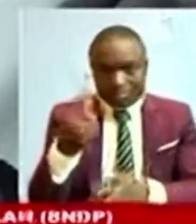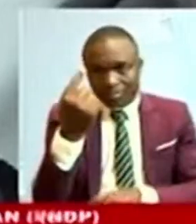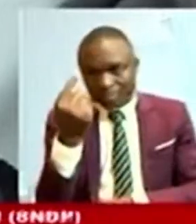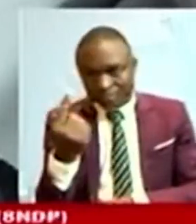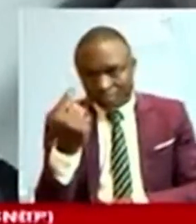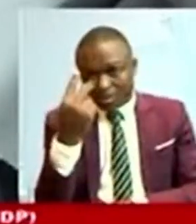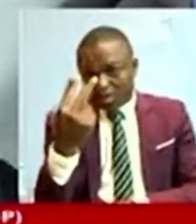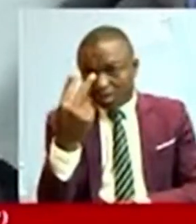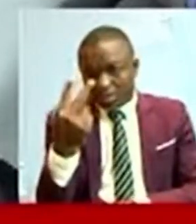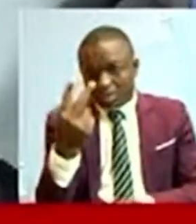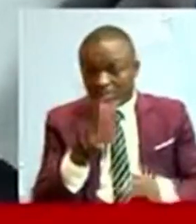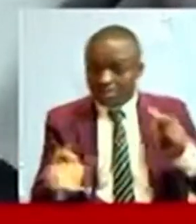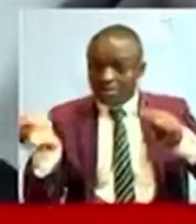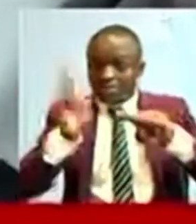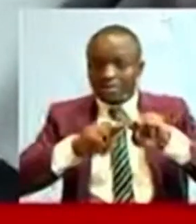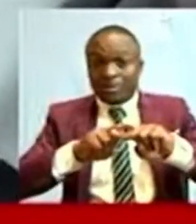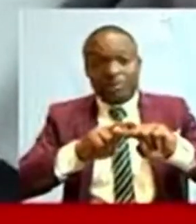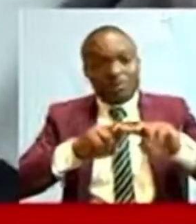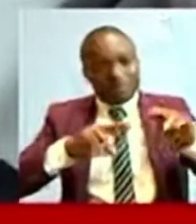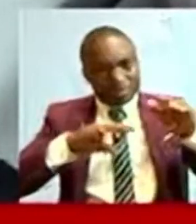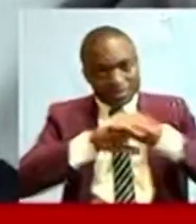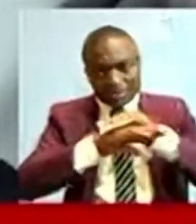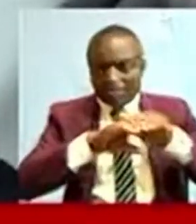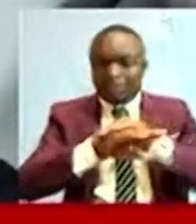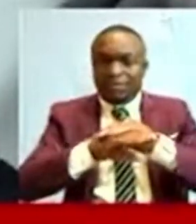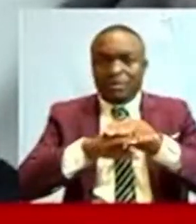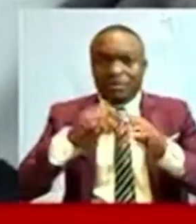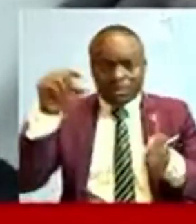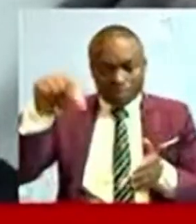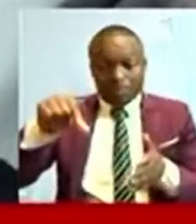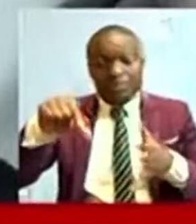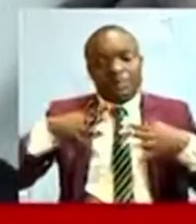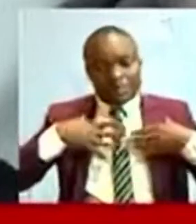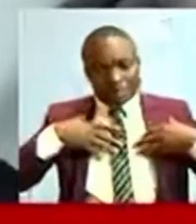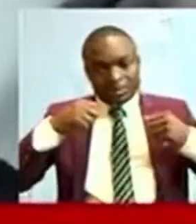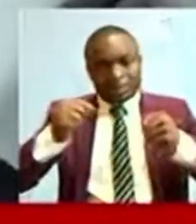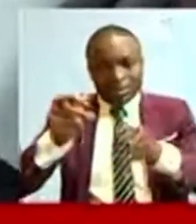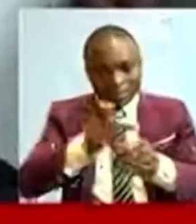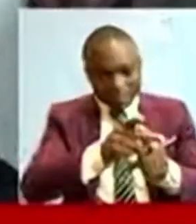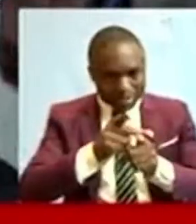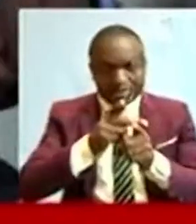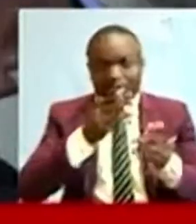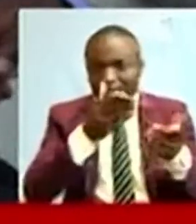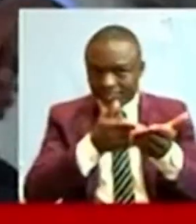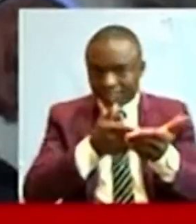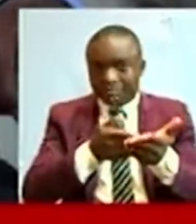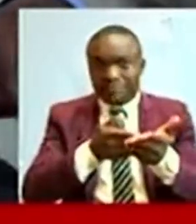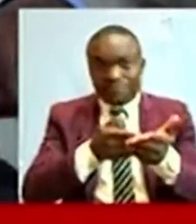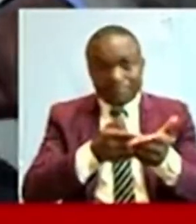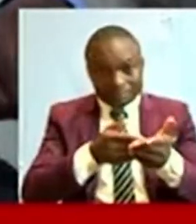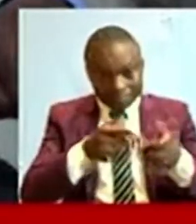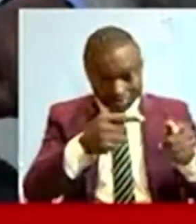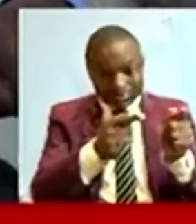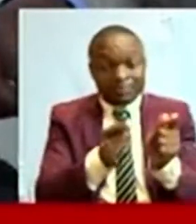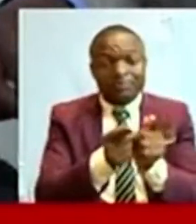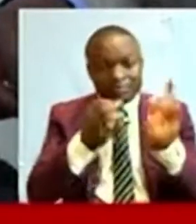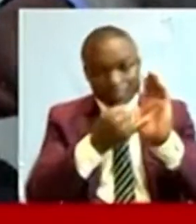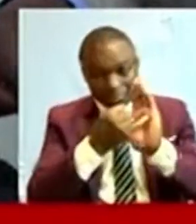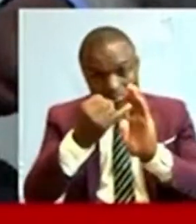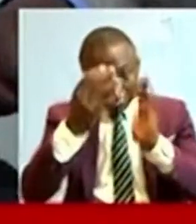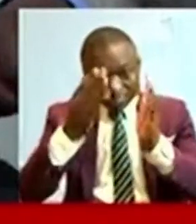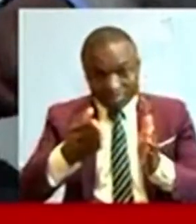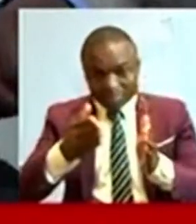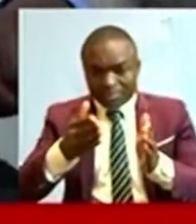still increased access to quality health care, and this particular cluster of indicators aim to highlight